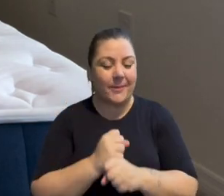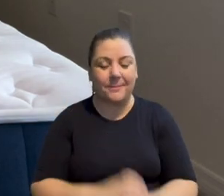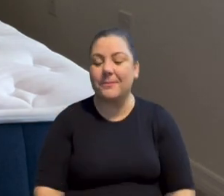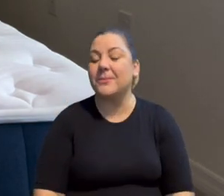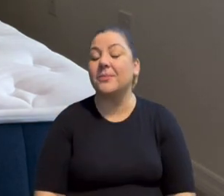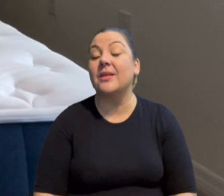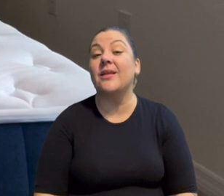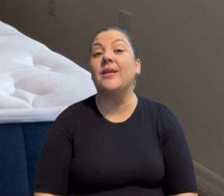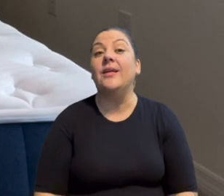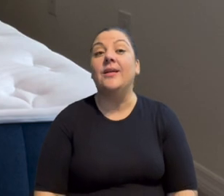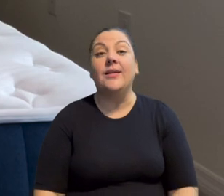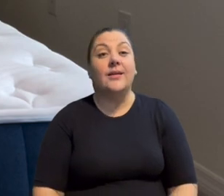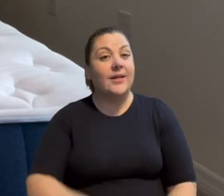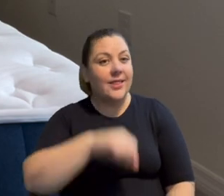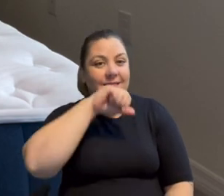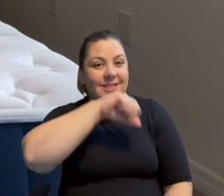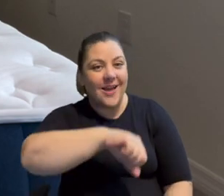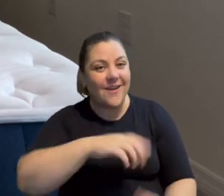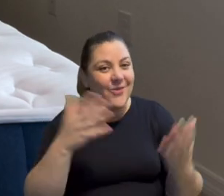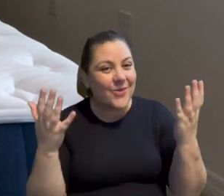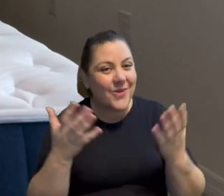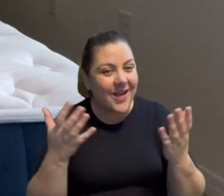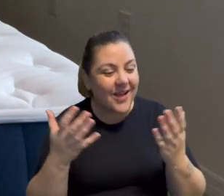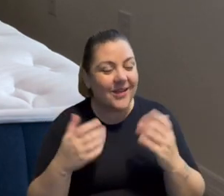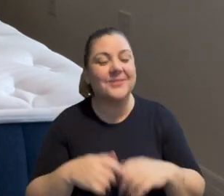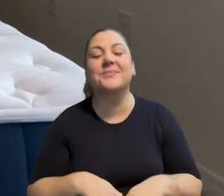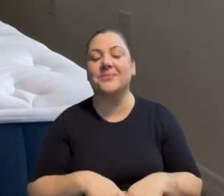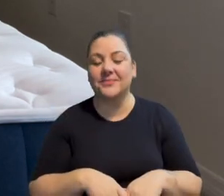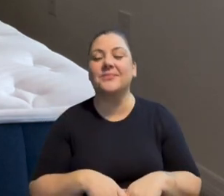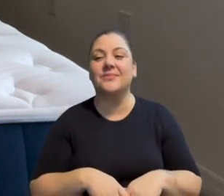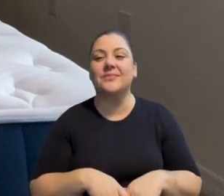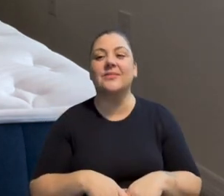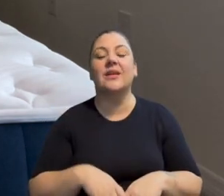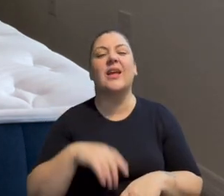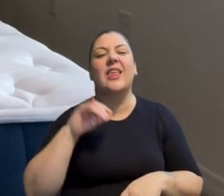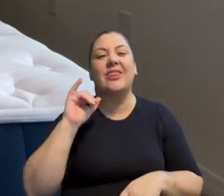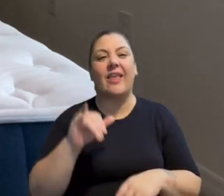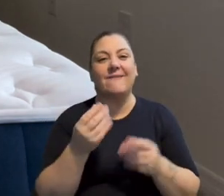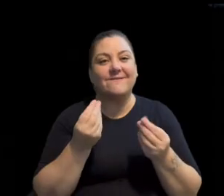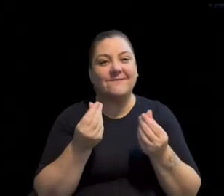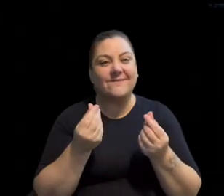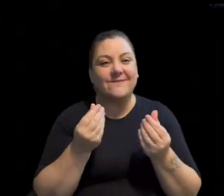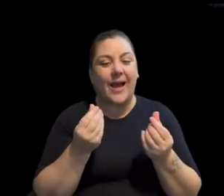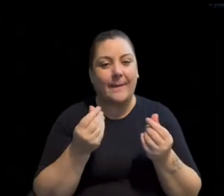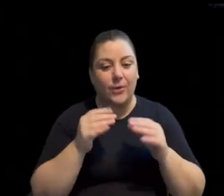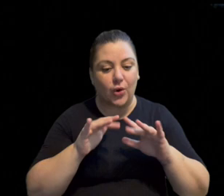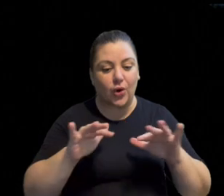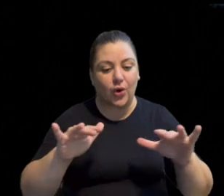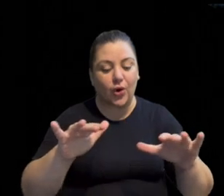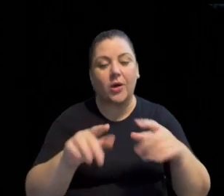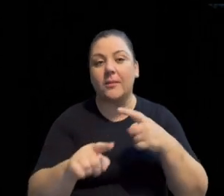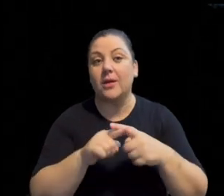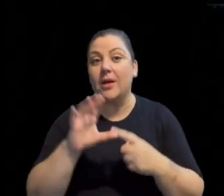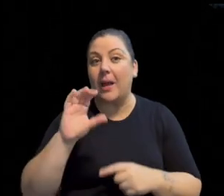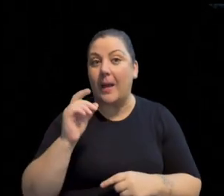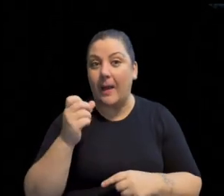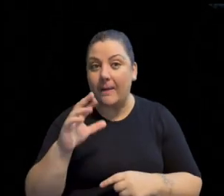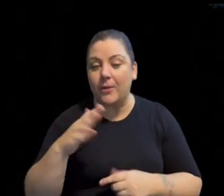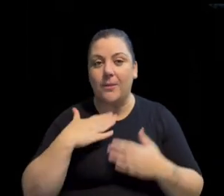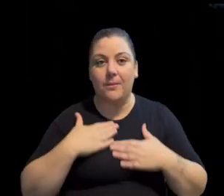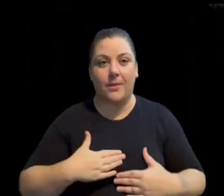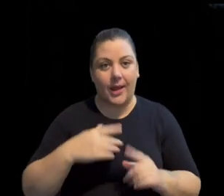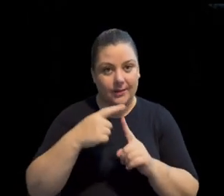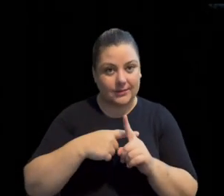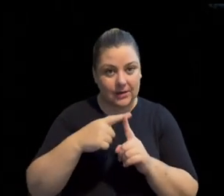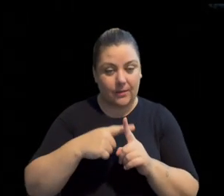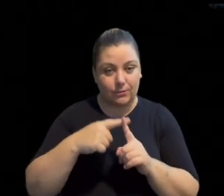the Bear Elite Hybrid was that it had the sealant fibers. It also had the copper, so it keeps you cool, and